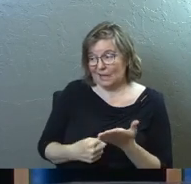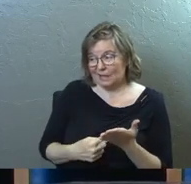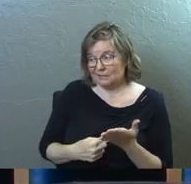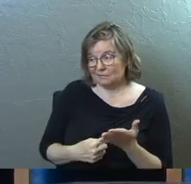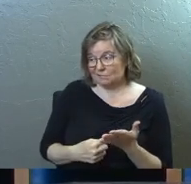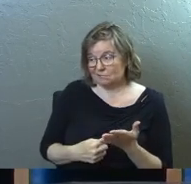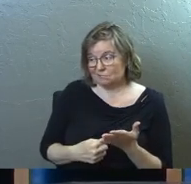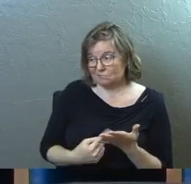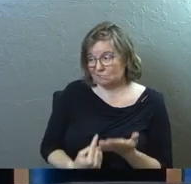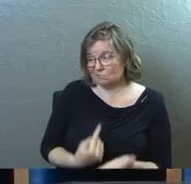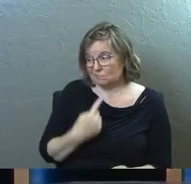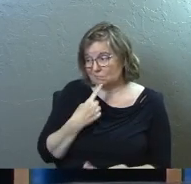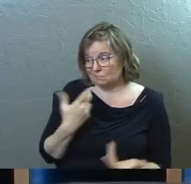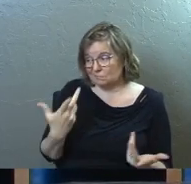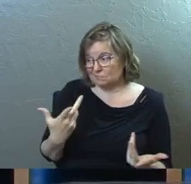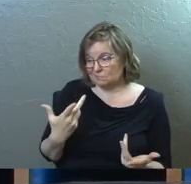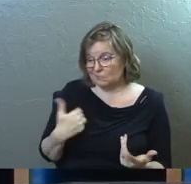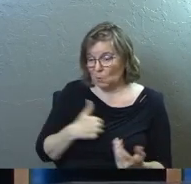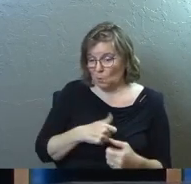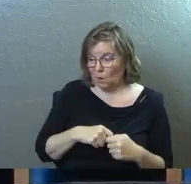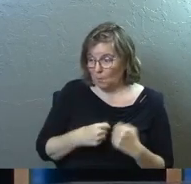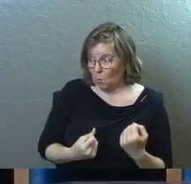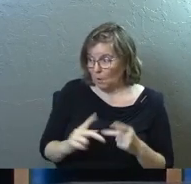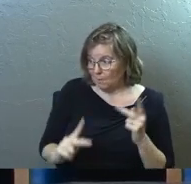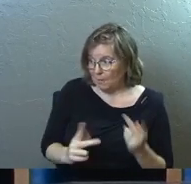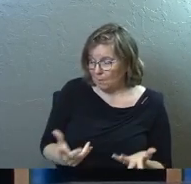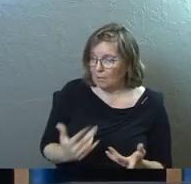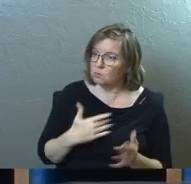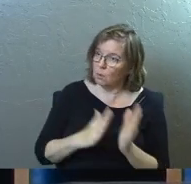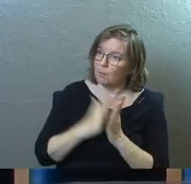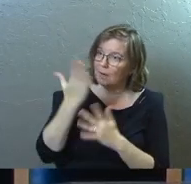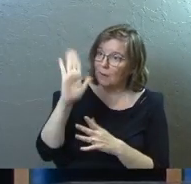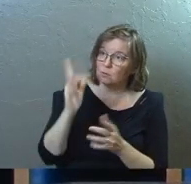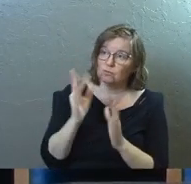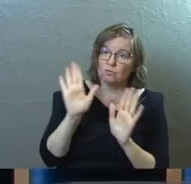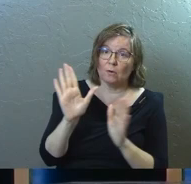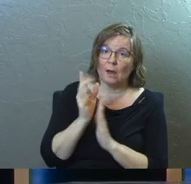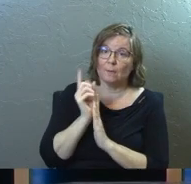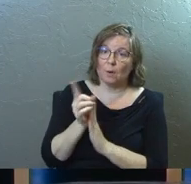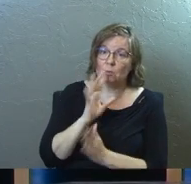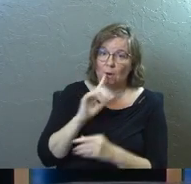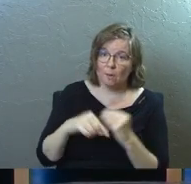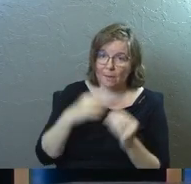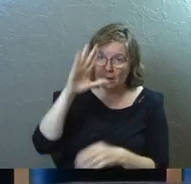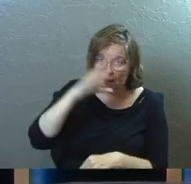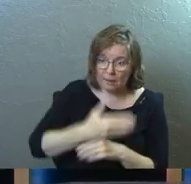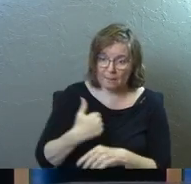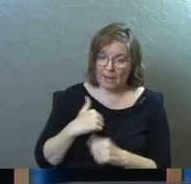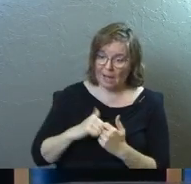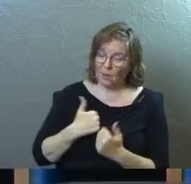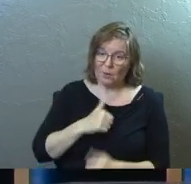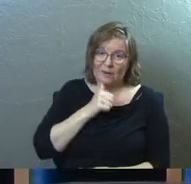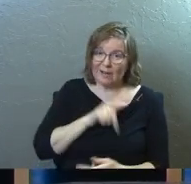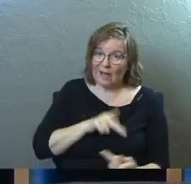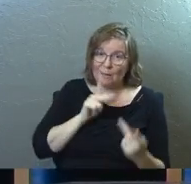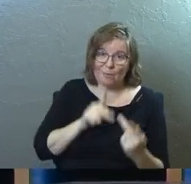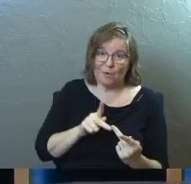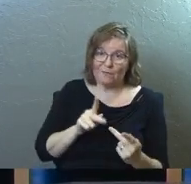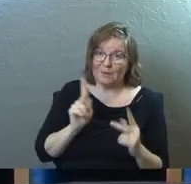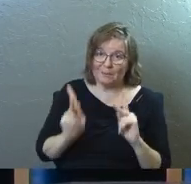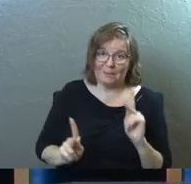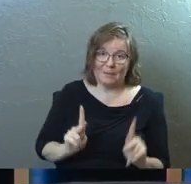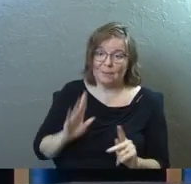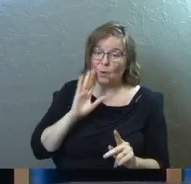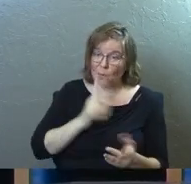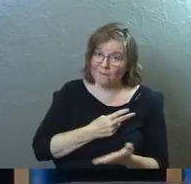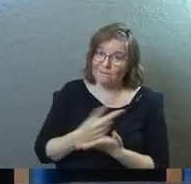sometimes. We're broken, right? And it was, I praise God for it. It was a great moment to talk to my son about how we are imperfect human beings